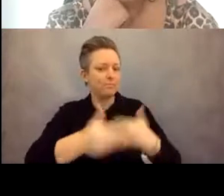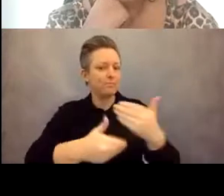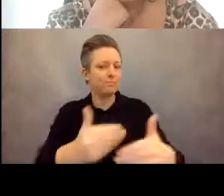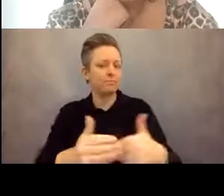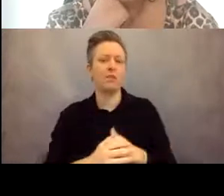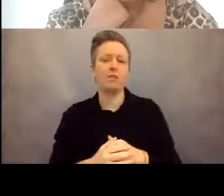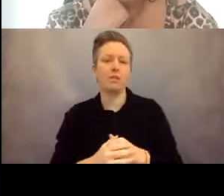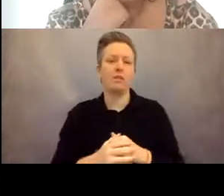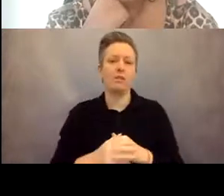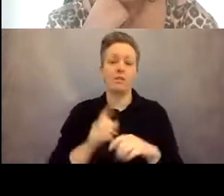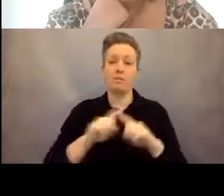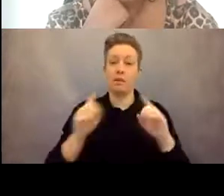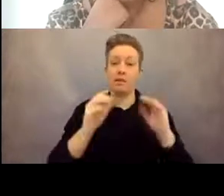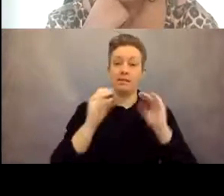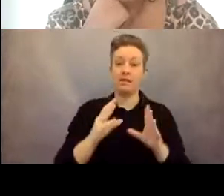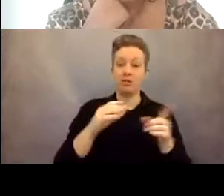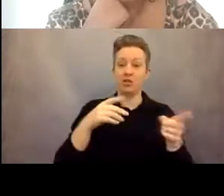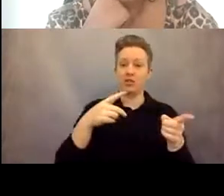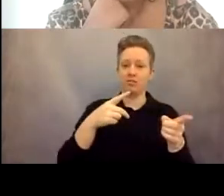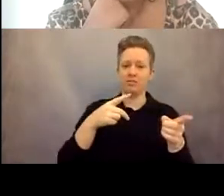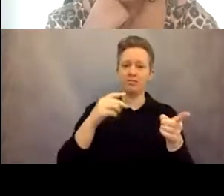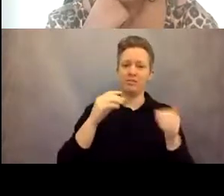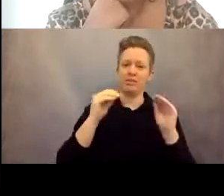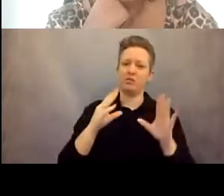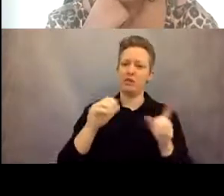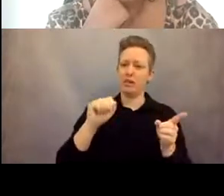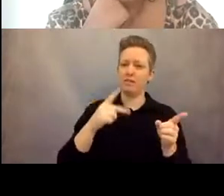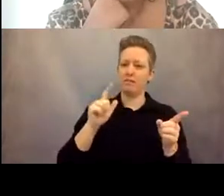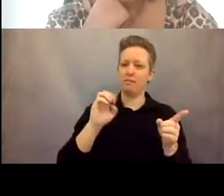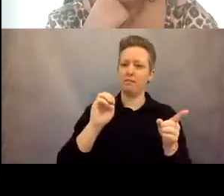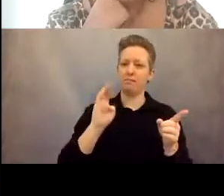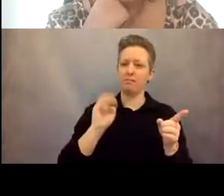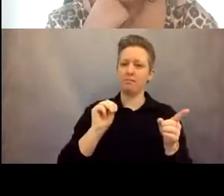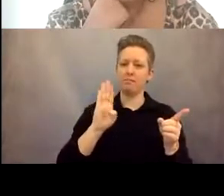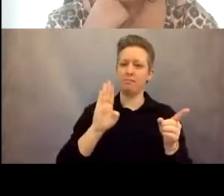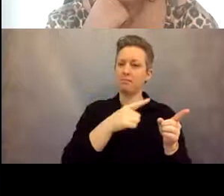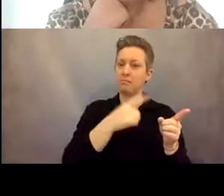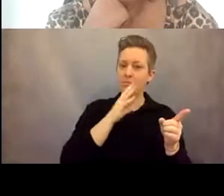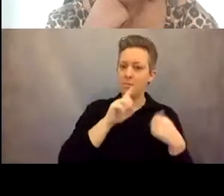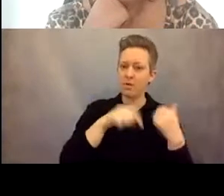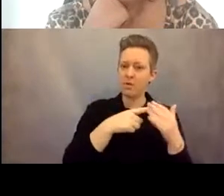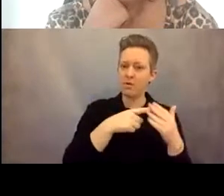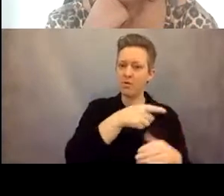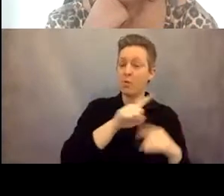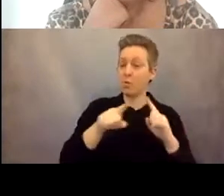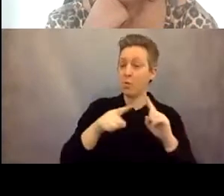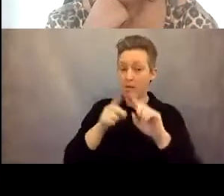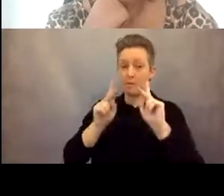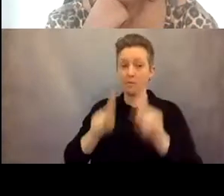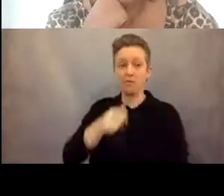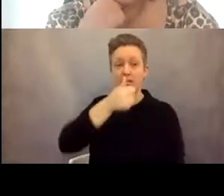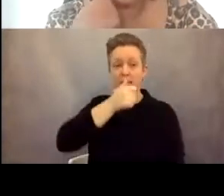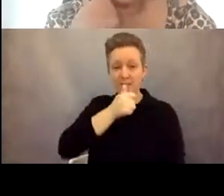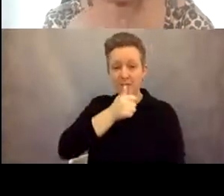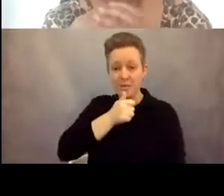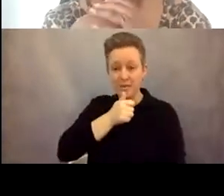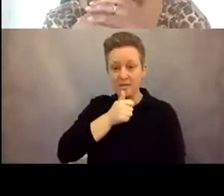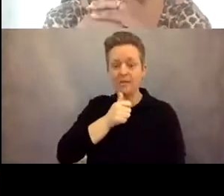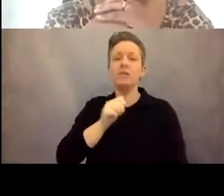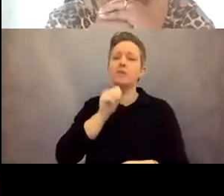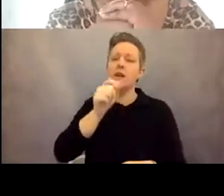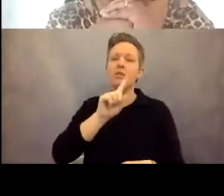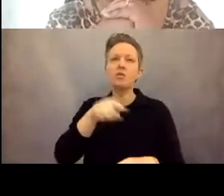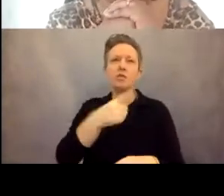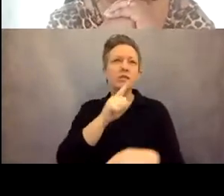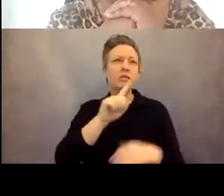about on that morning is when one is engaged in suffering, there is so much more to it than holding it all together. So